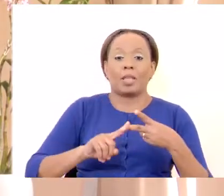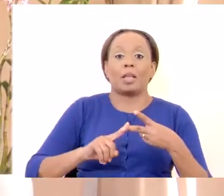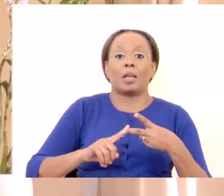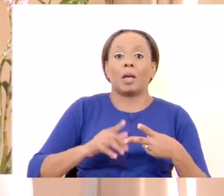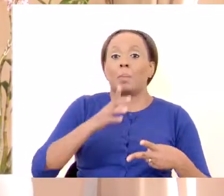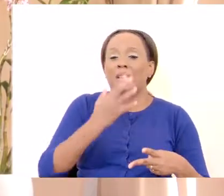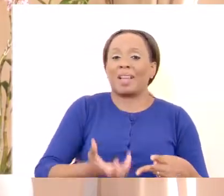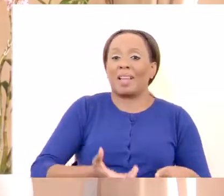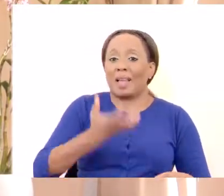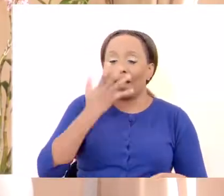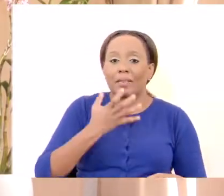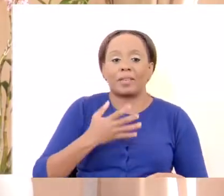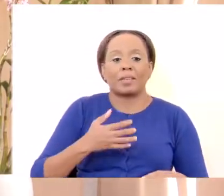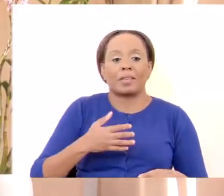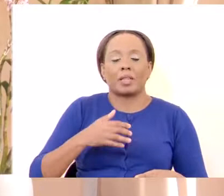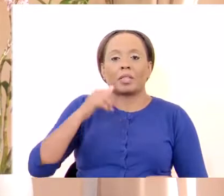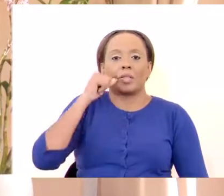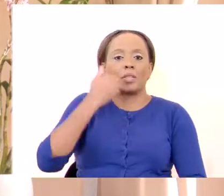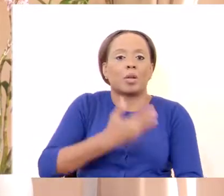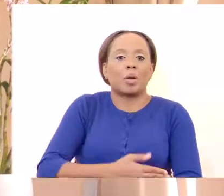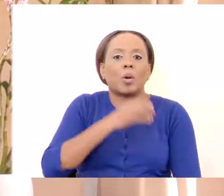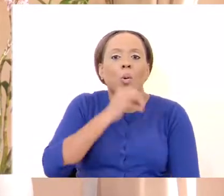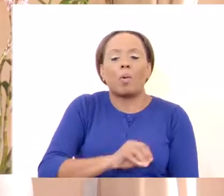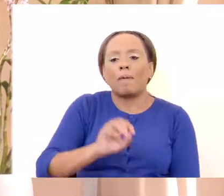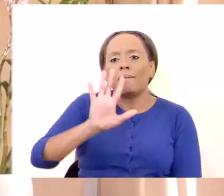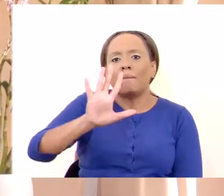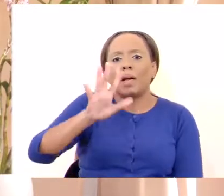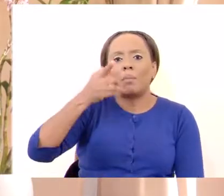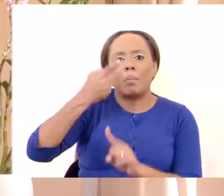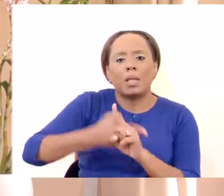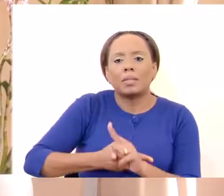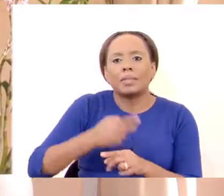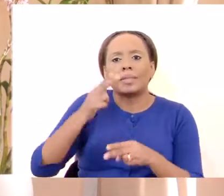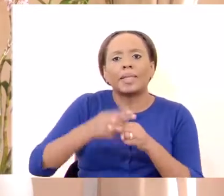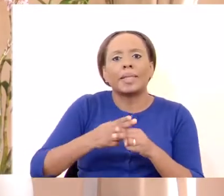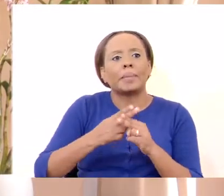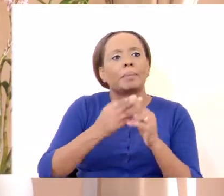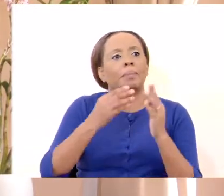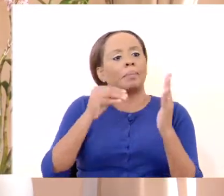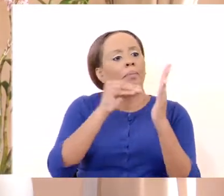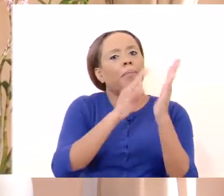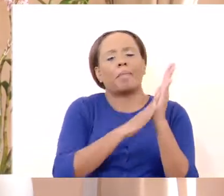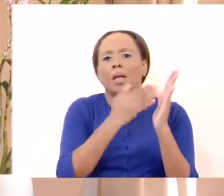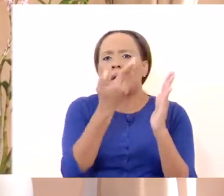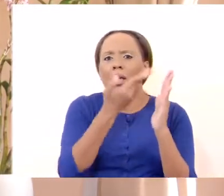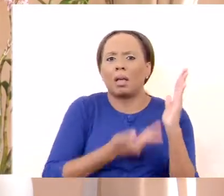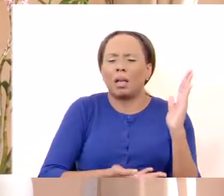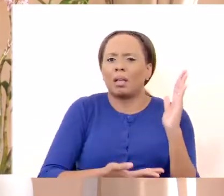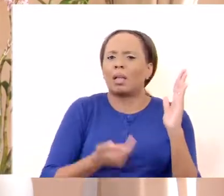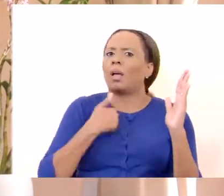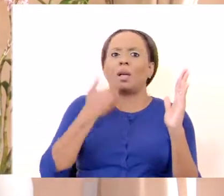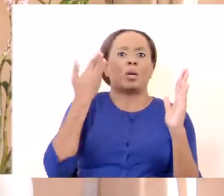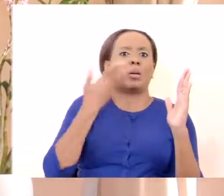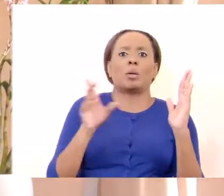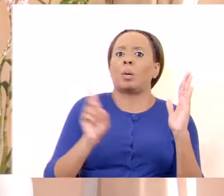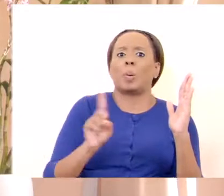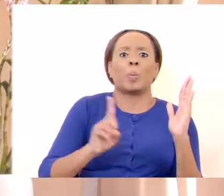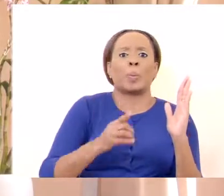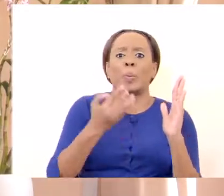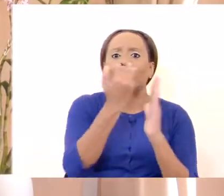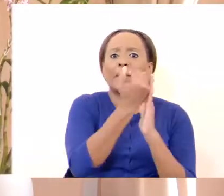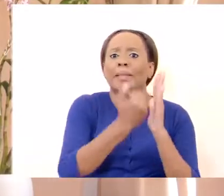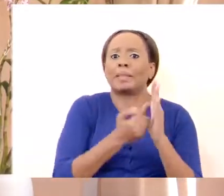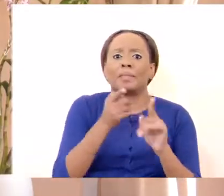is, appears on the list. I don't know where the list originated. I can say to you that